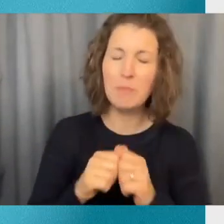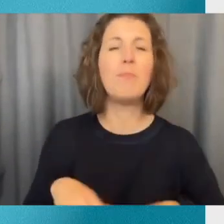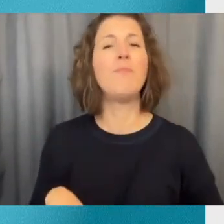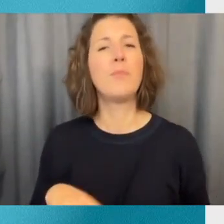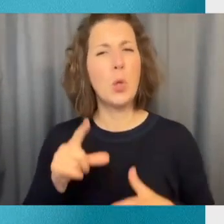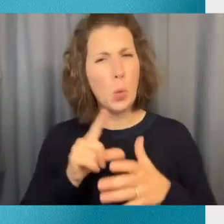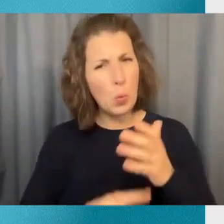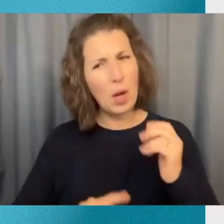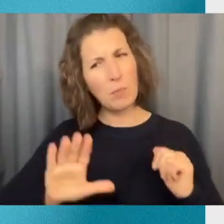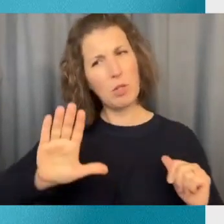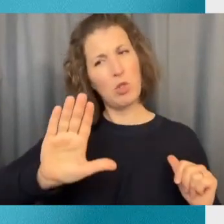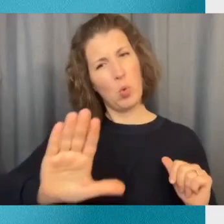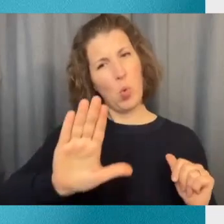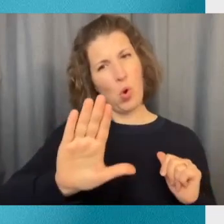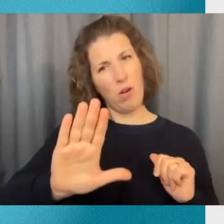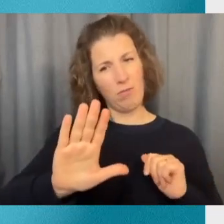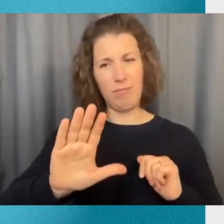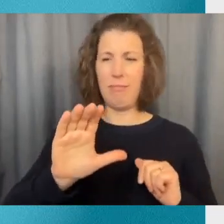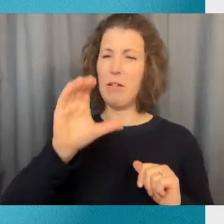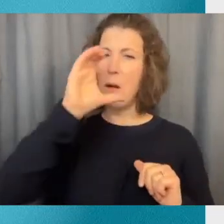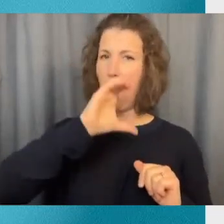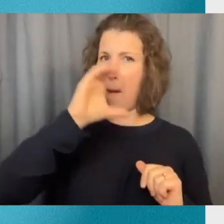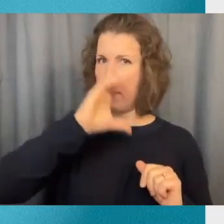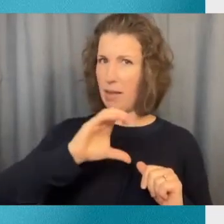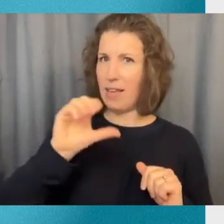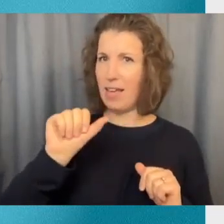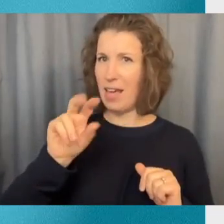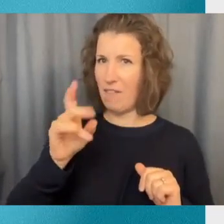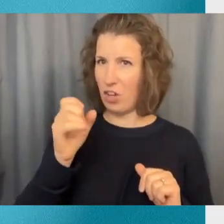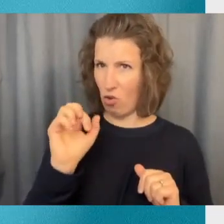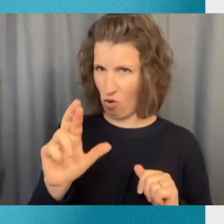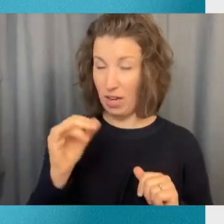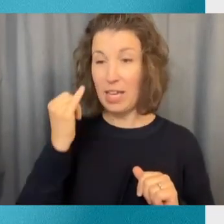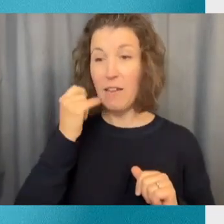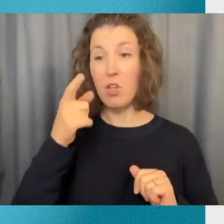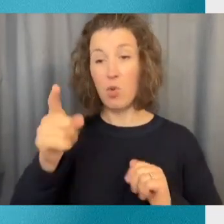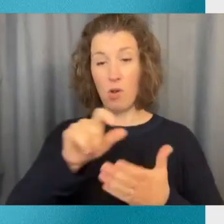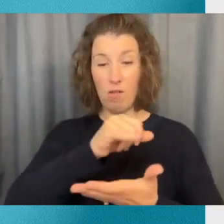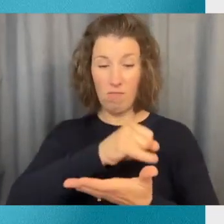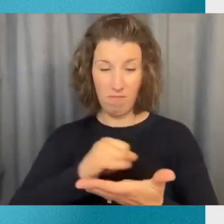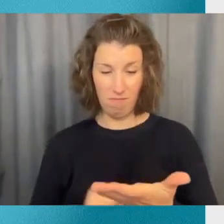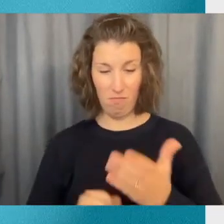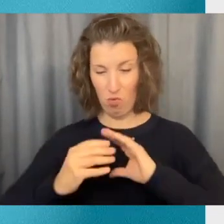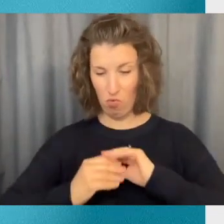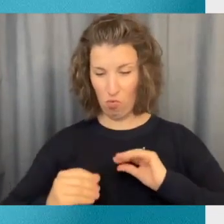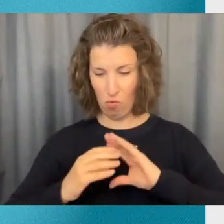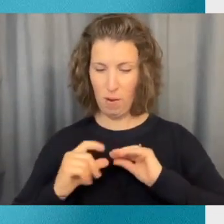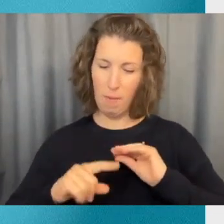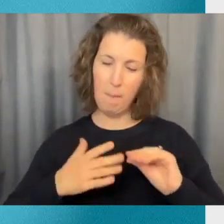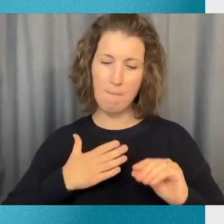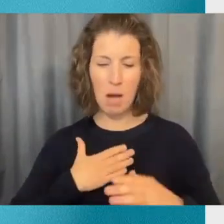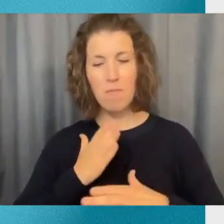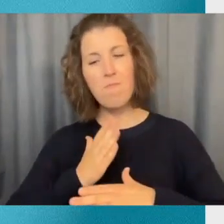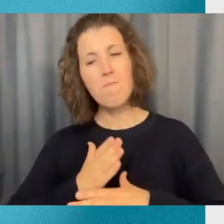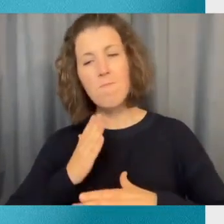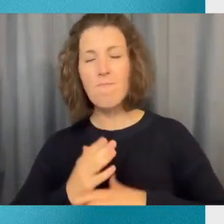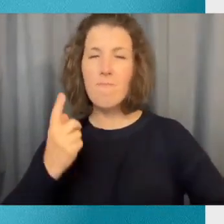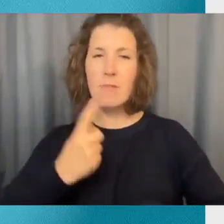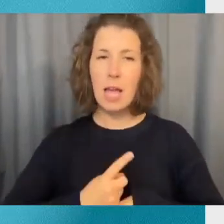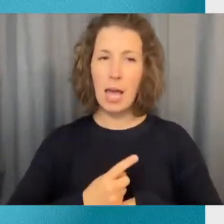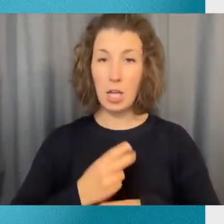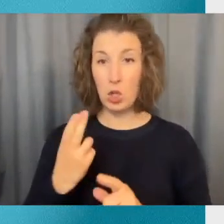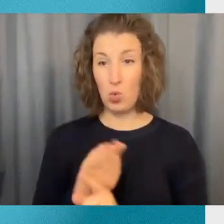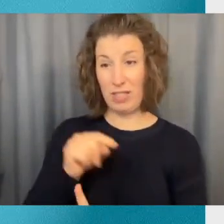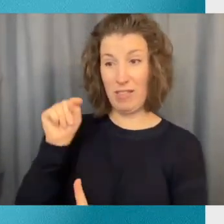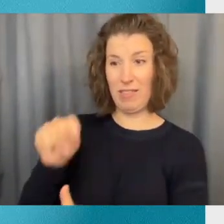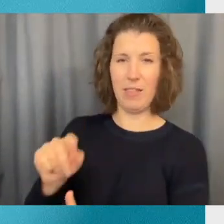comic avatar? If you were going to make a story about how your average day, using this as a tool, how would you draw